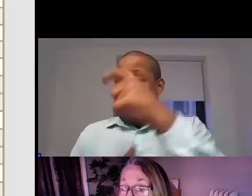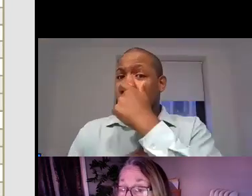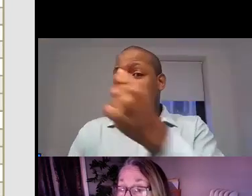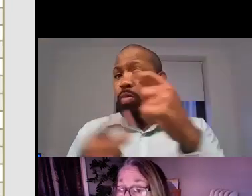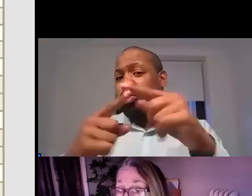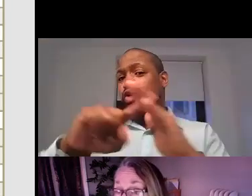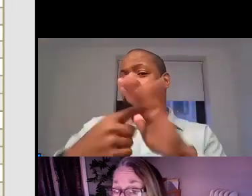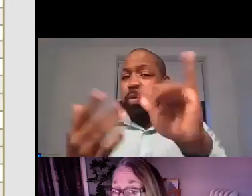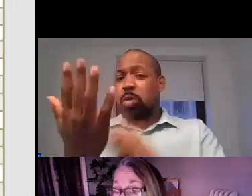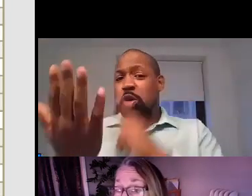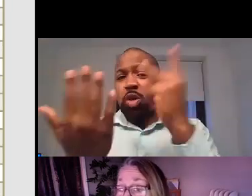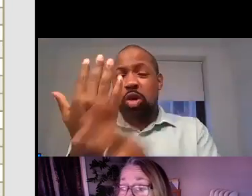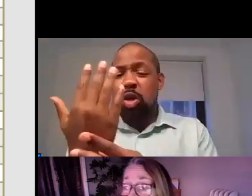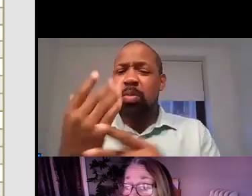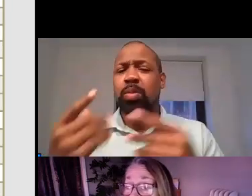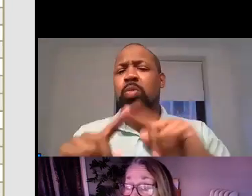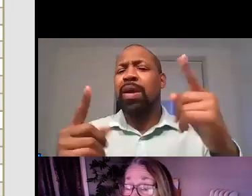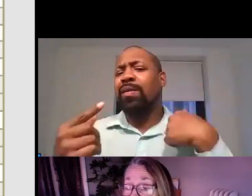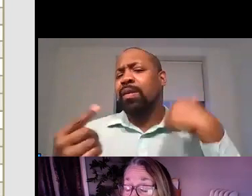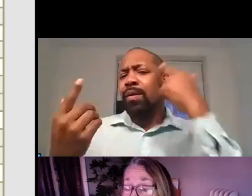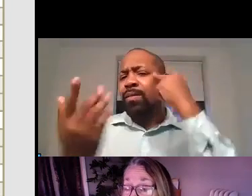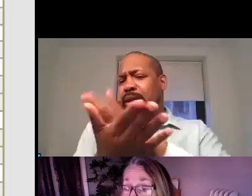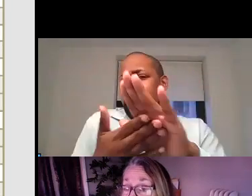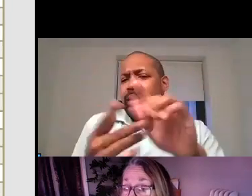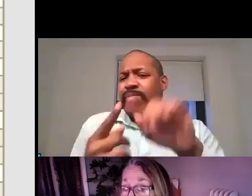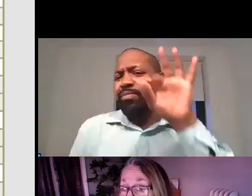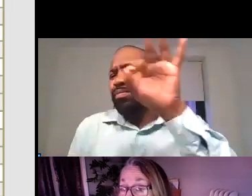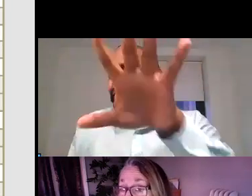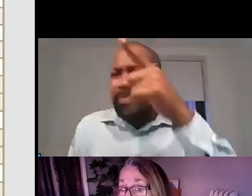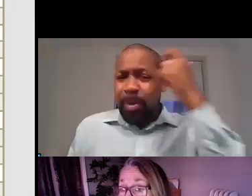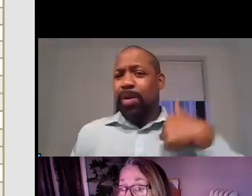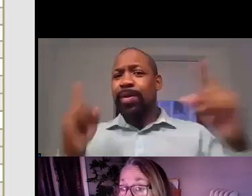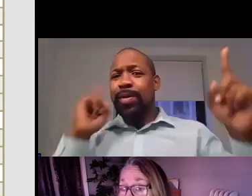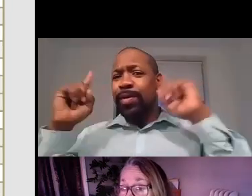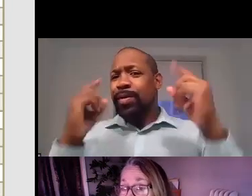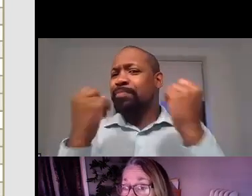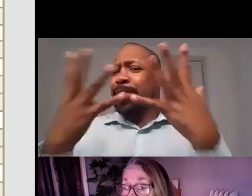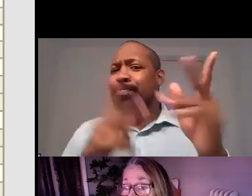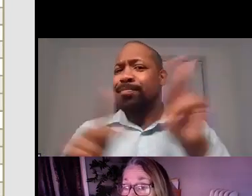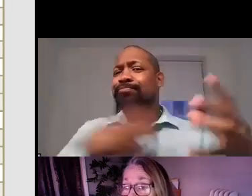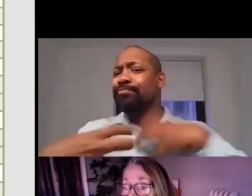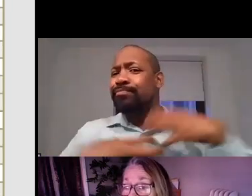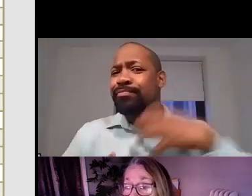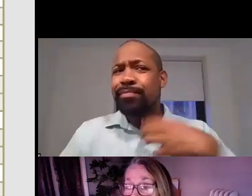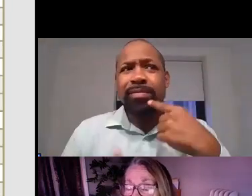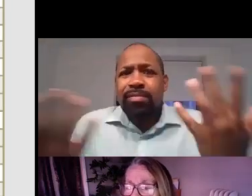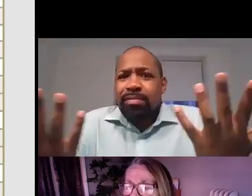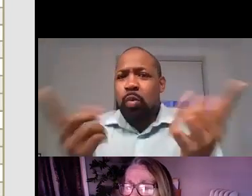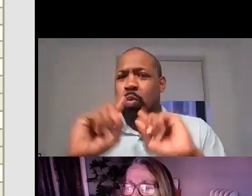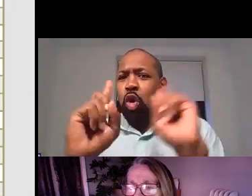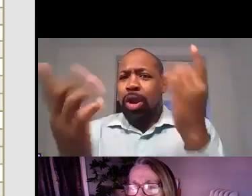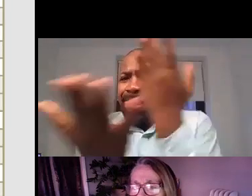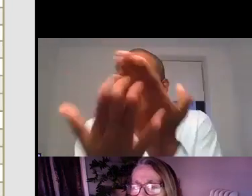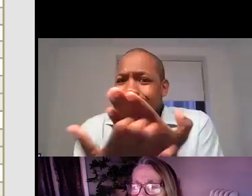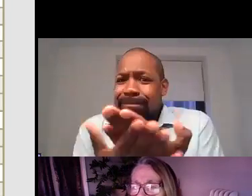give information that we have. If we could do a project together, I'd be really interested in it. And because I'm